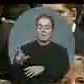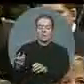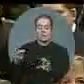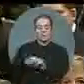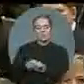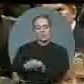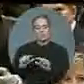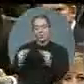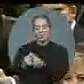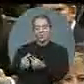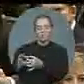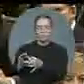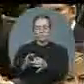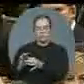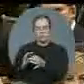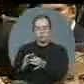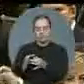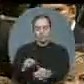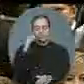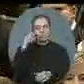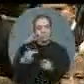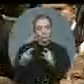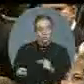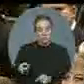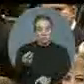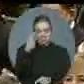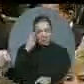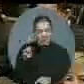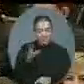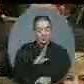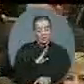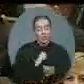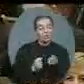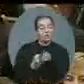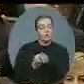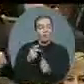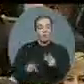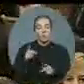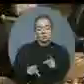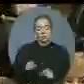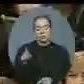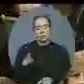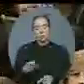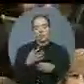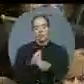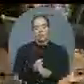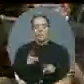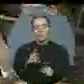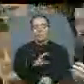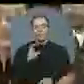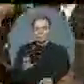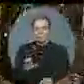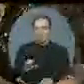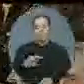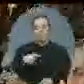of the opposition thinks he has support for this, he should have the confidence to take this To the people of Canada who will reject